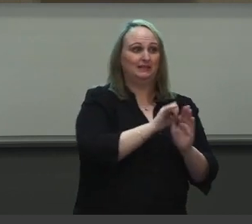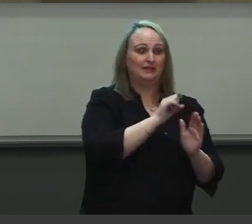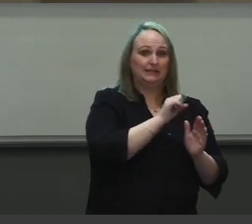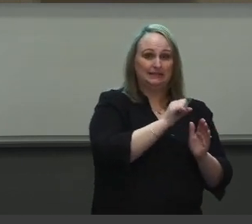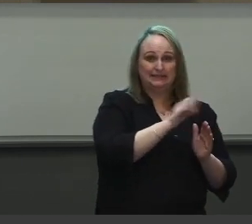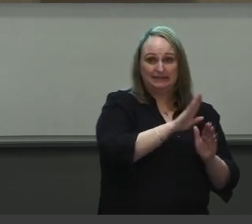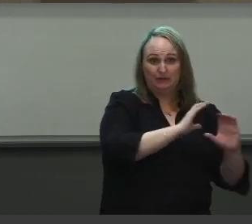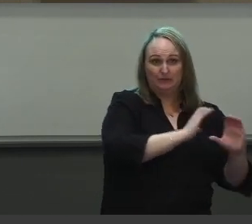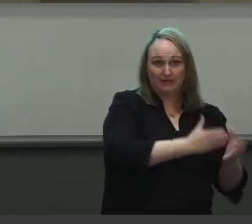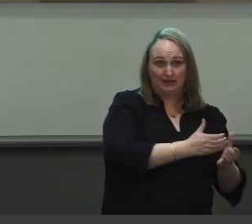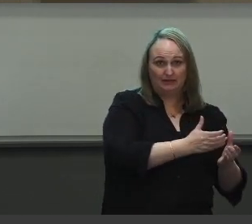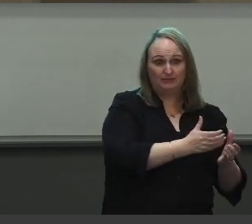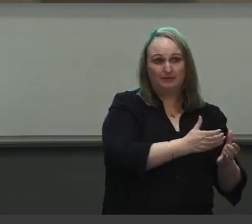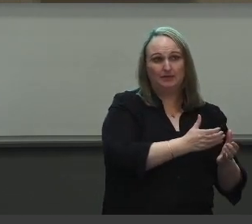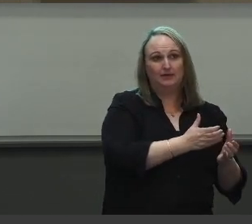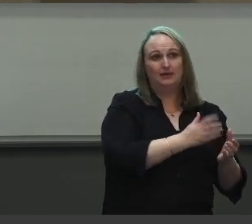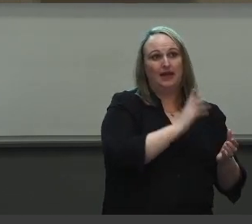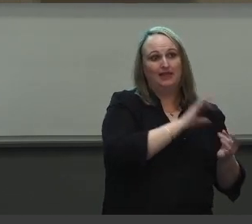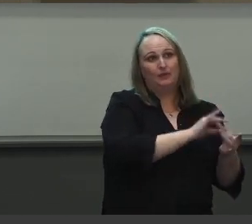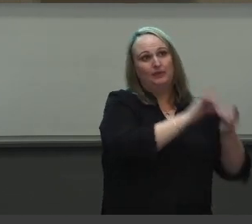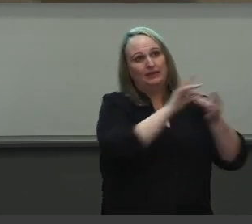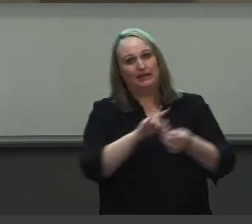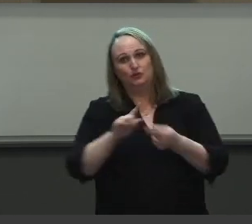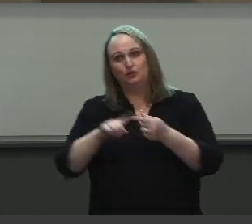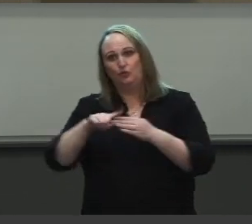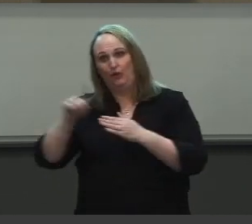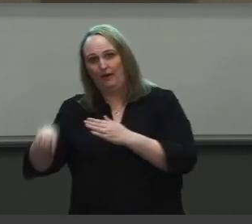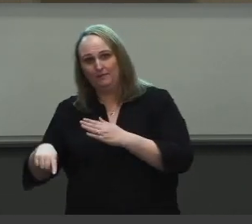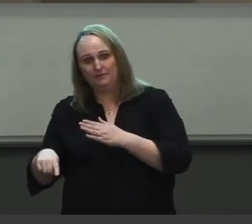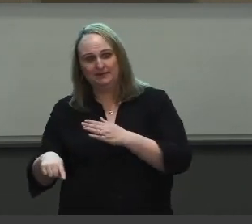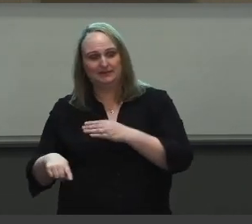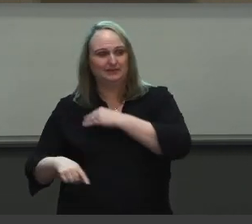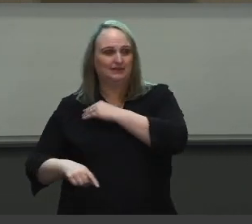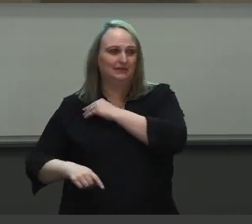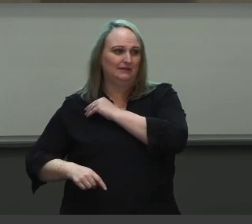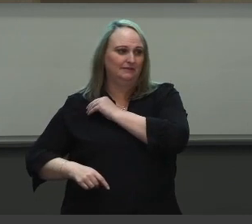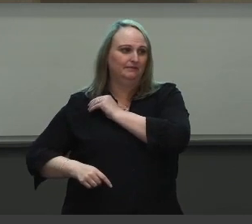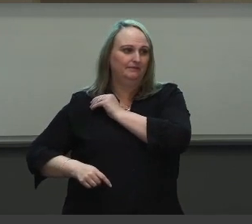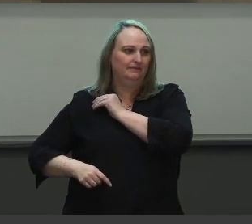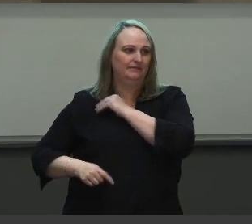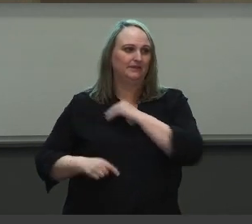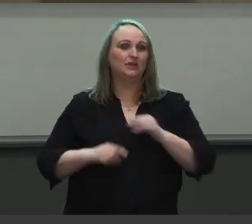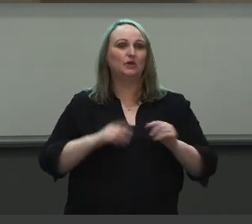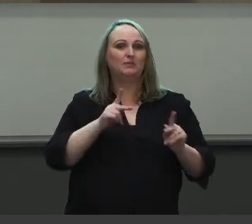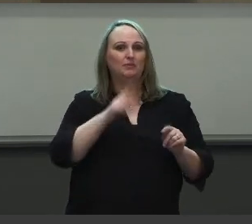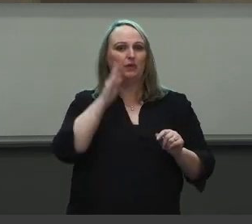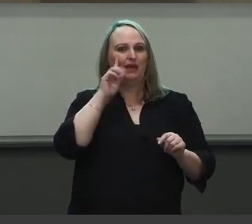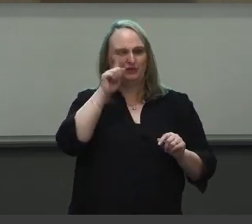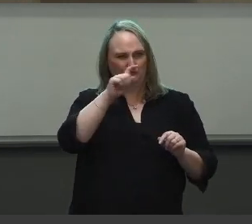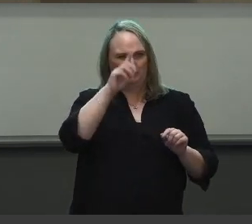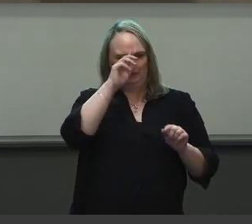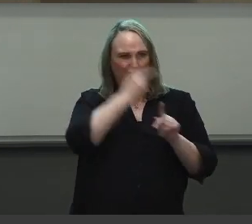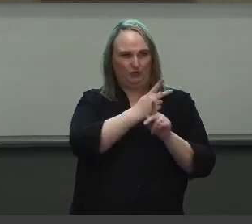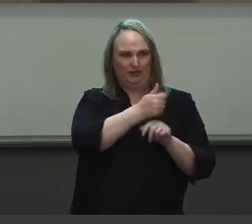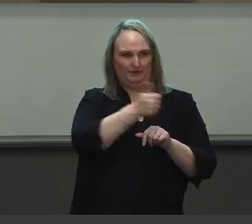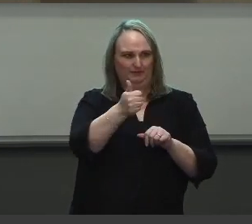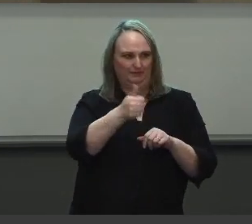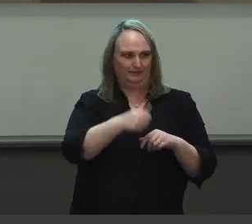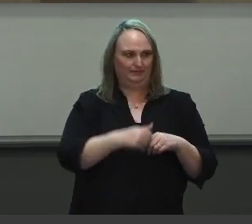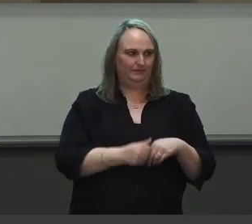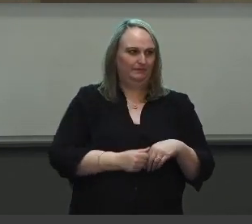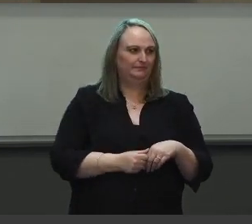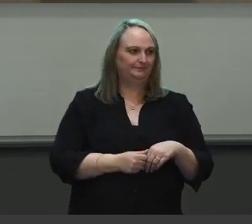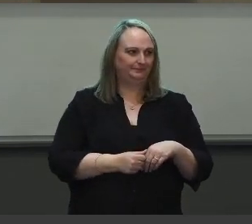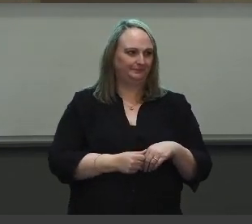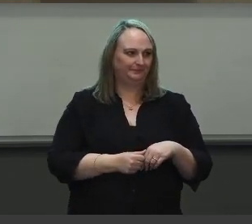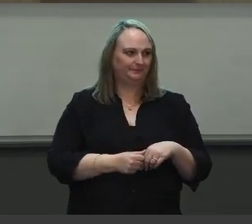outcomes, but on the like the real world end, yeah, people are going to have to just kind of put the pieces together. Yes. Like we just heard described, like,